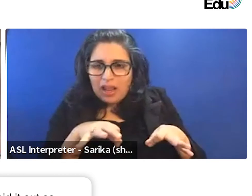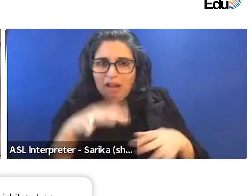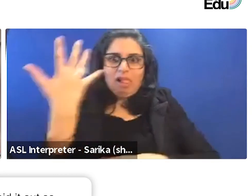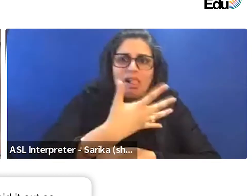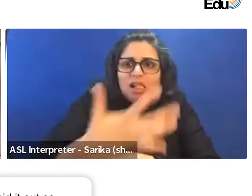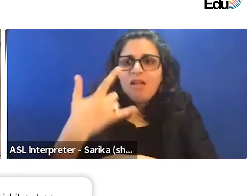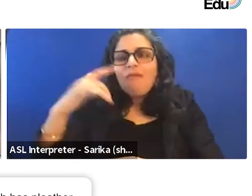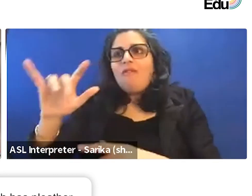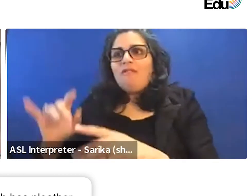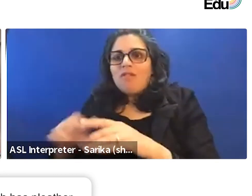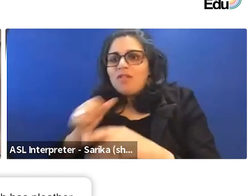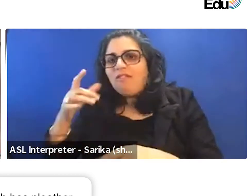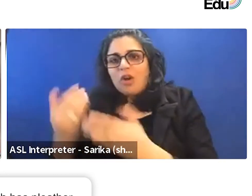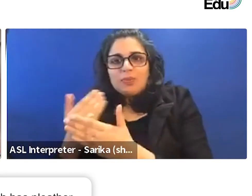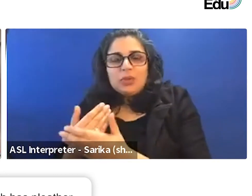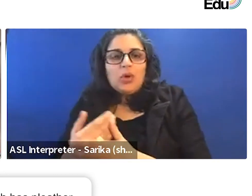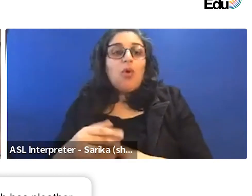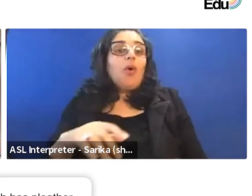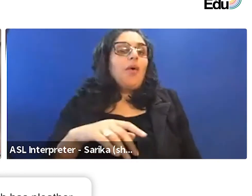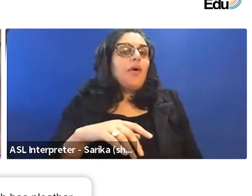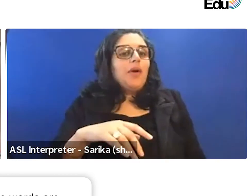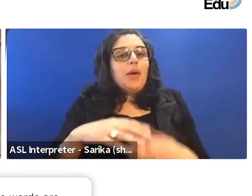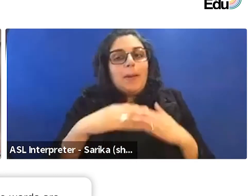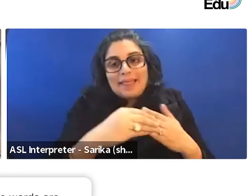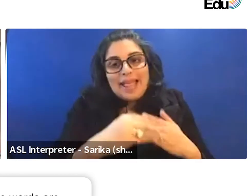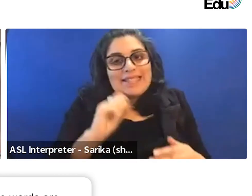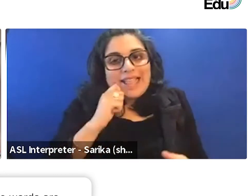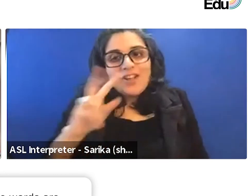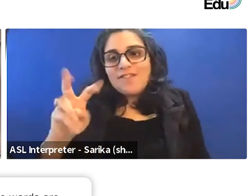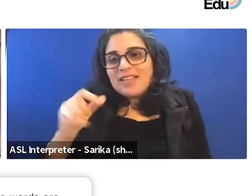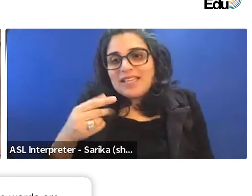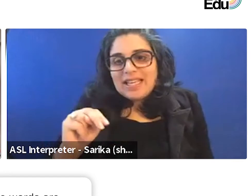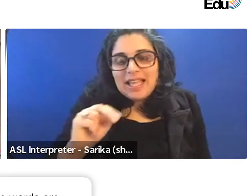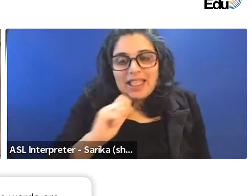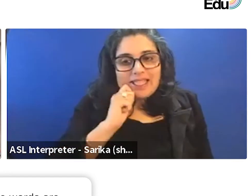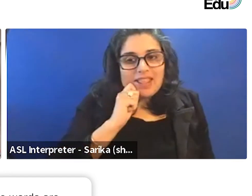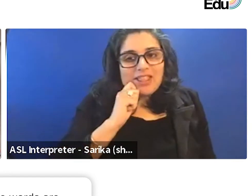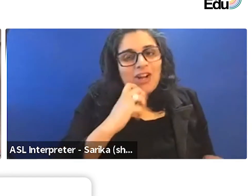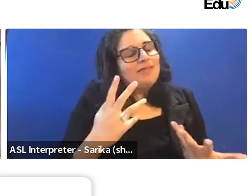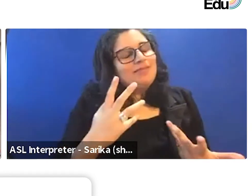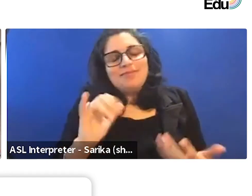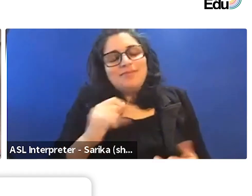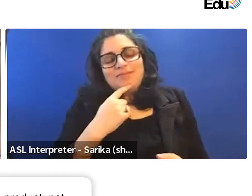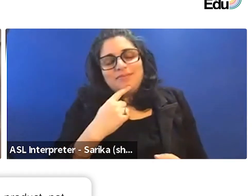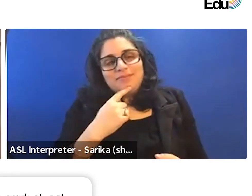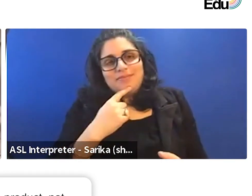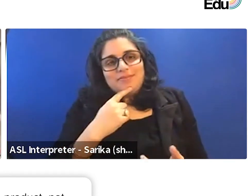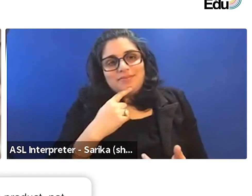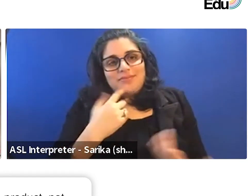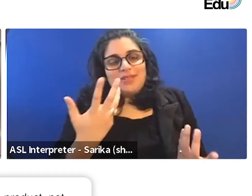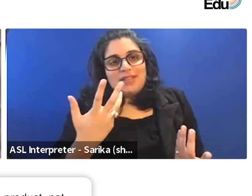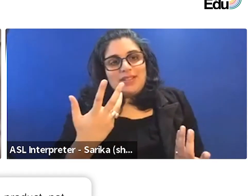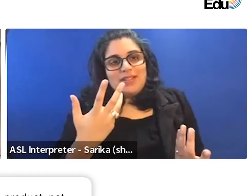again, on plastic leather, which is pleather, which is vegan leather, all of these words are, again, as you said, it's basically